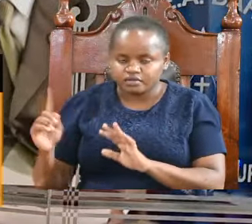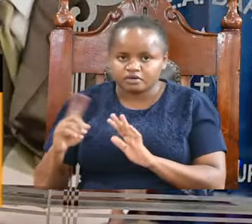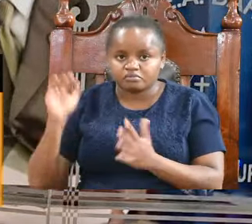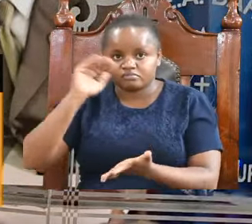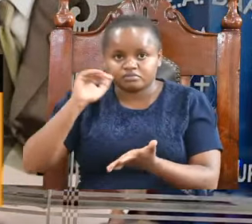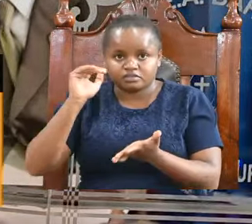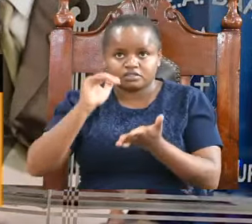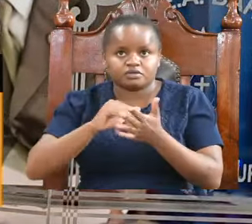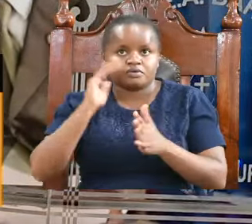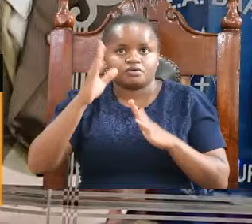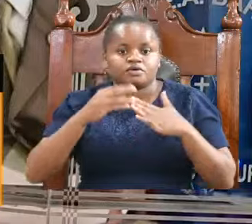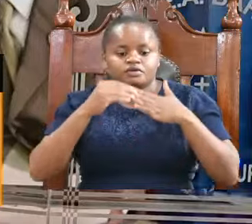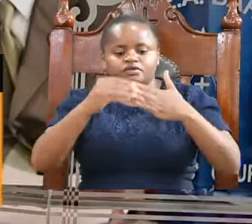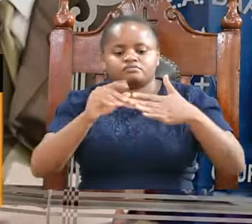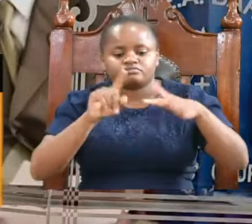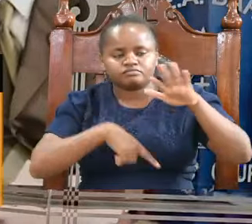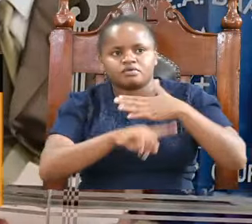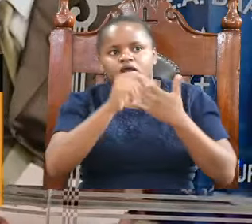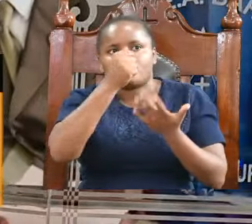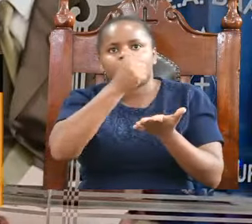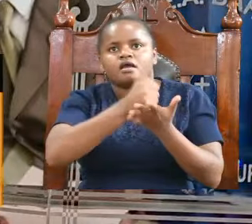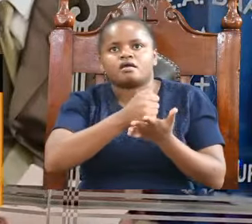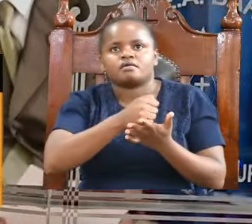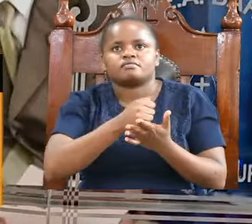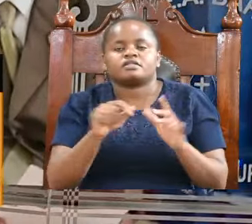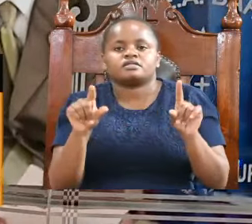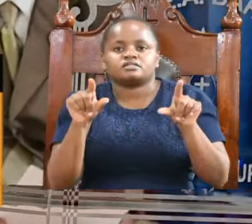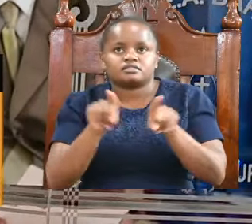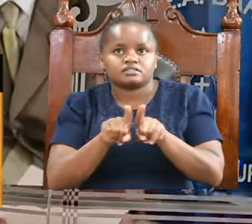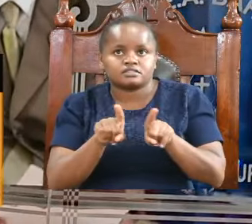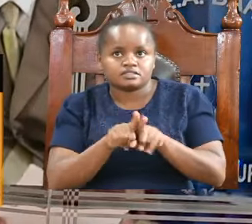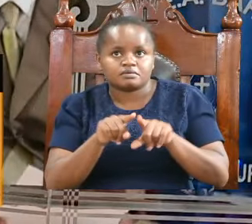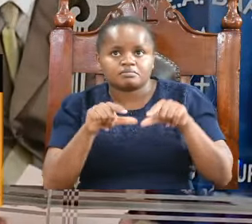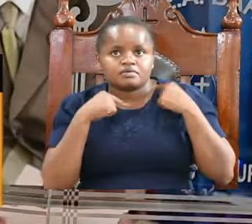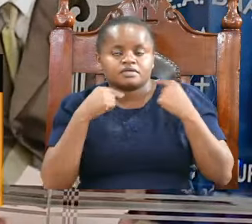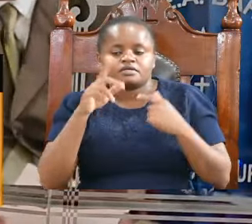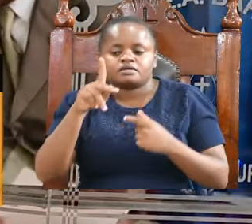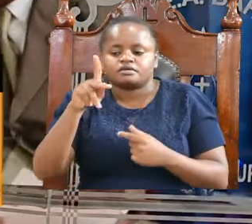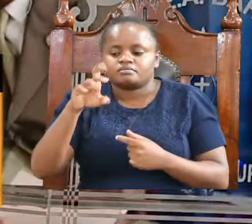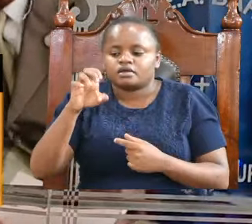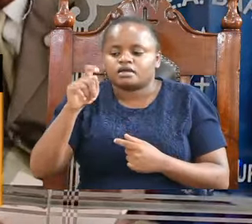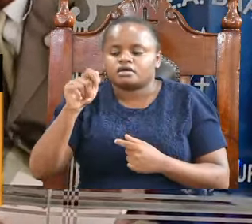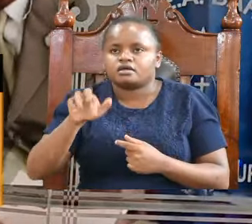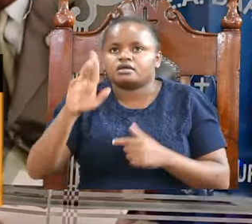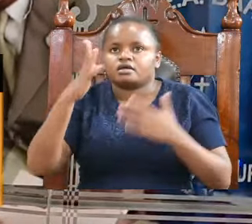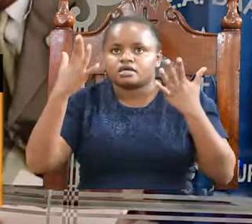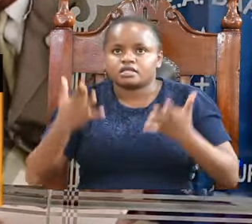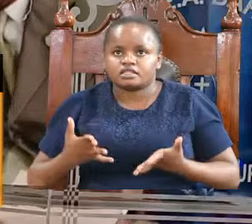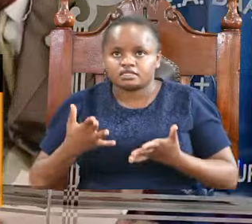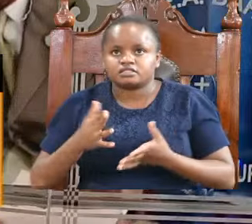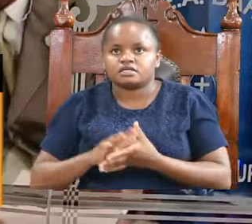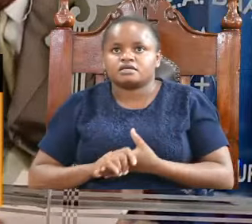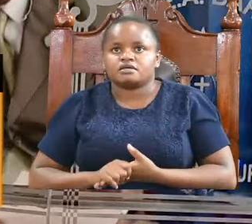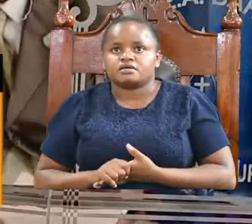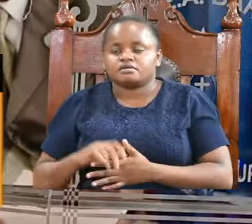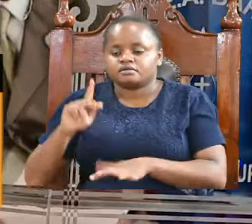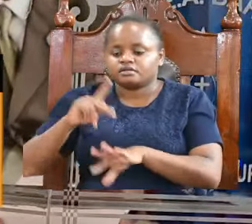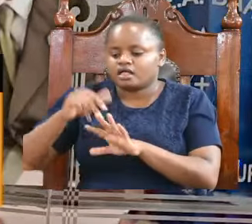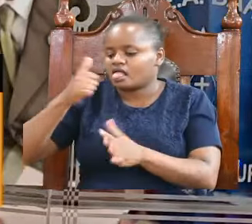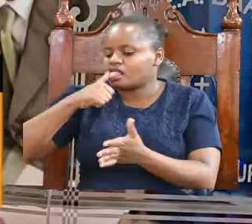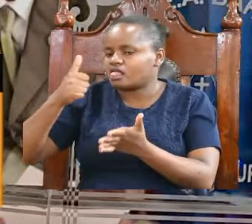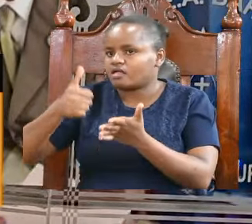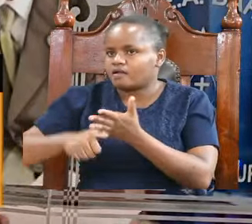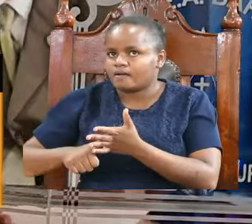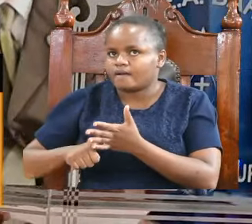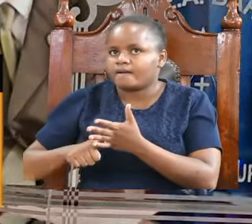delay to induct the said Reverend Peter Jeroge Kariuki into this parish, and the letter signed by our